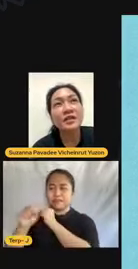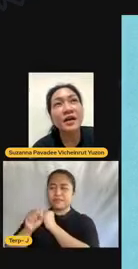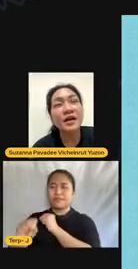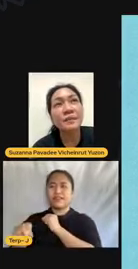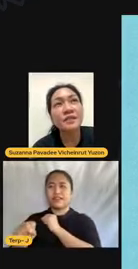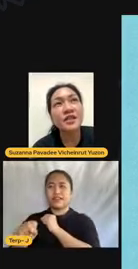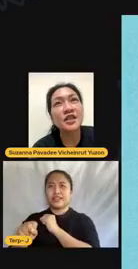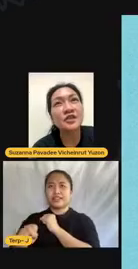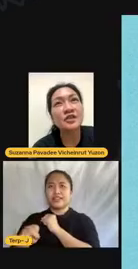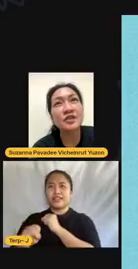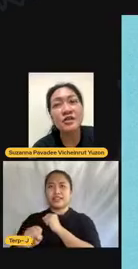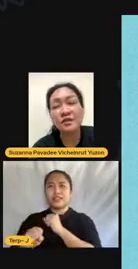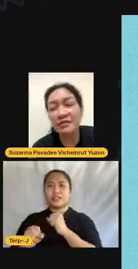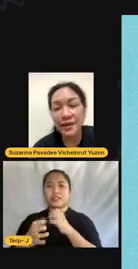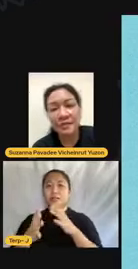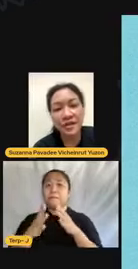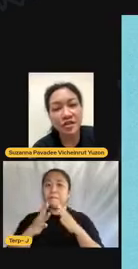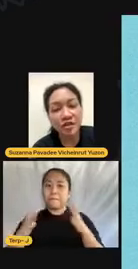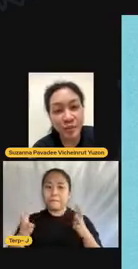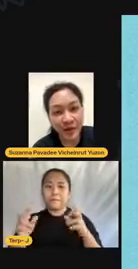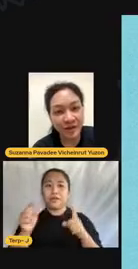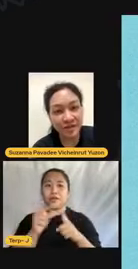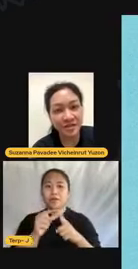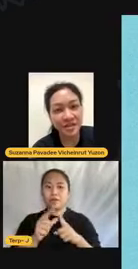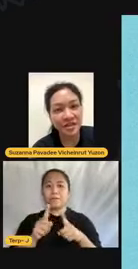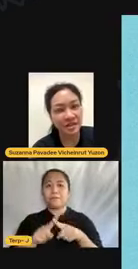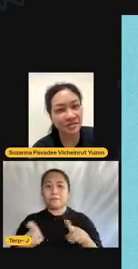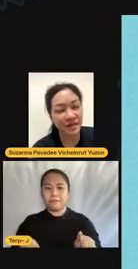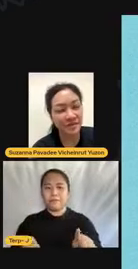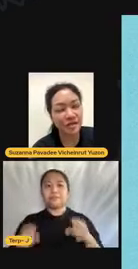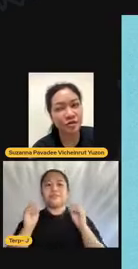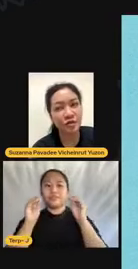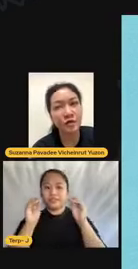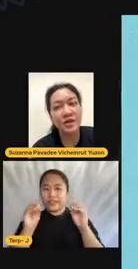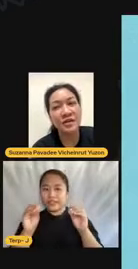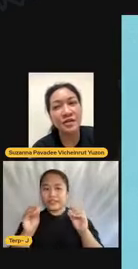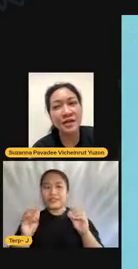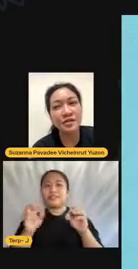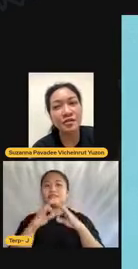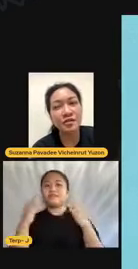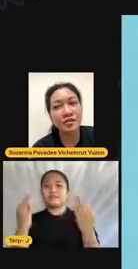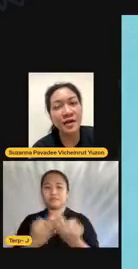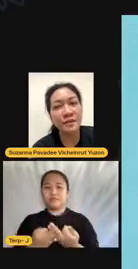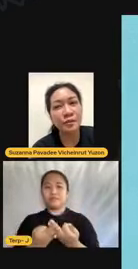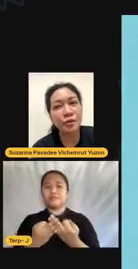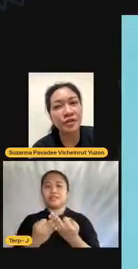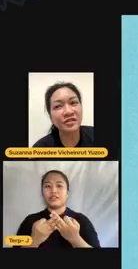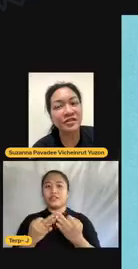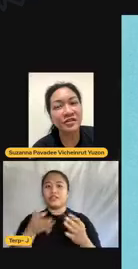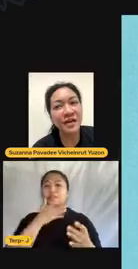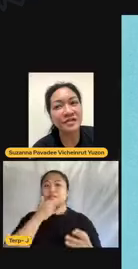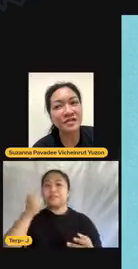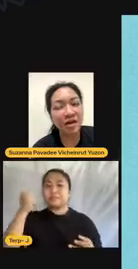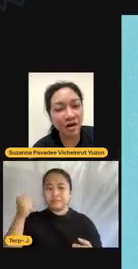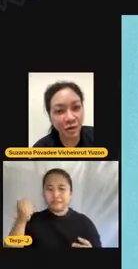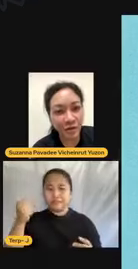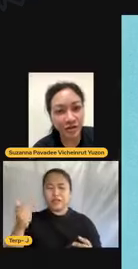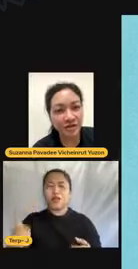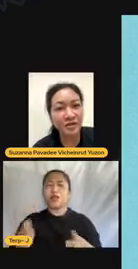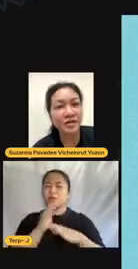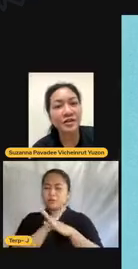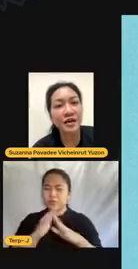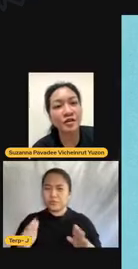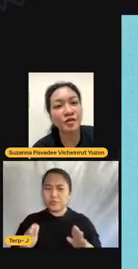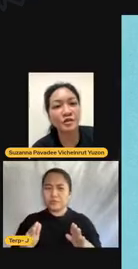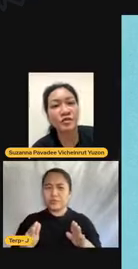know, teaching your family to do better, teaching your family to not use words as the R